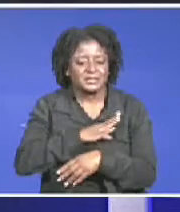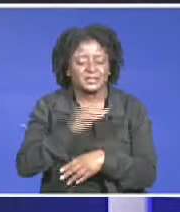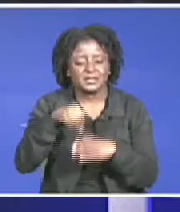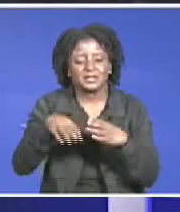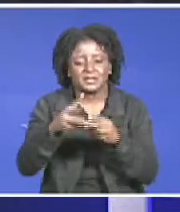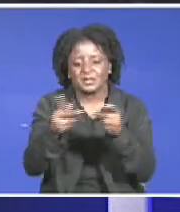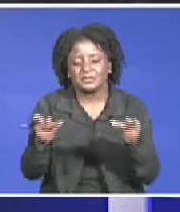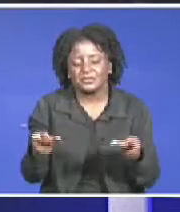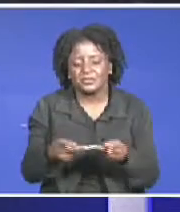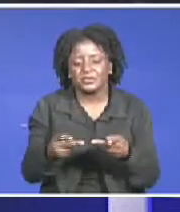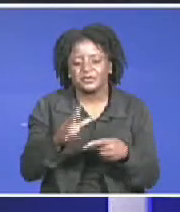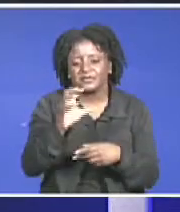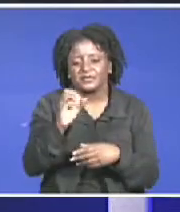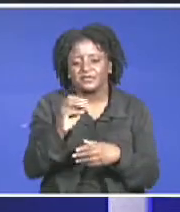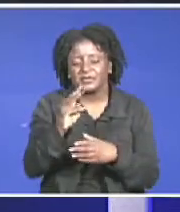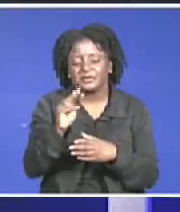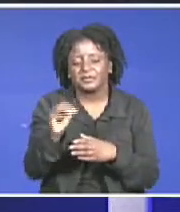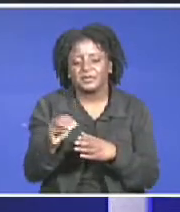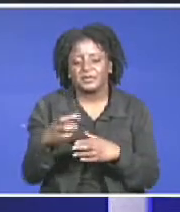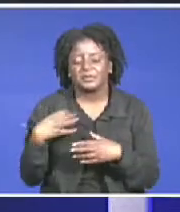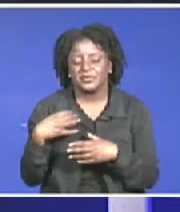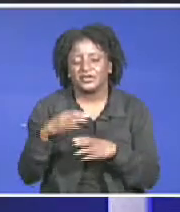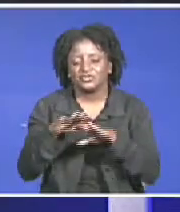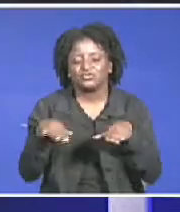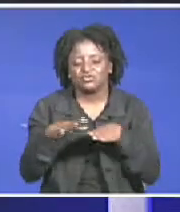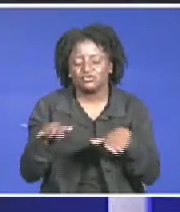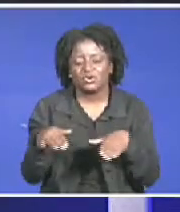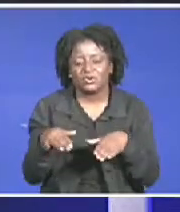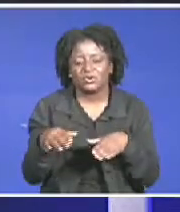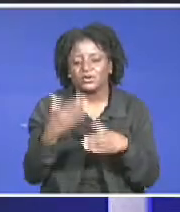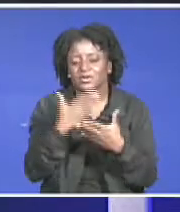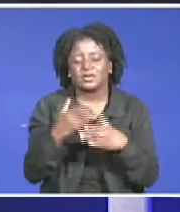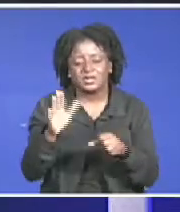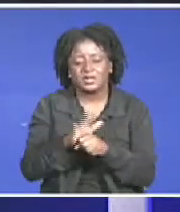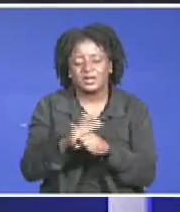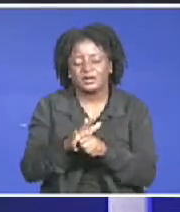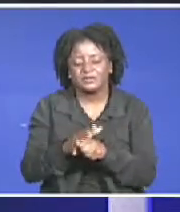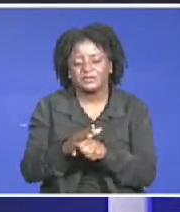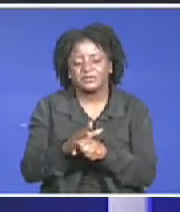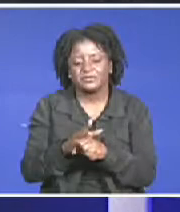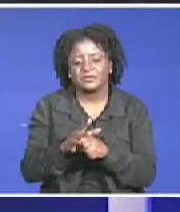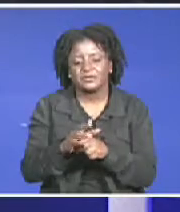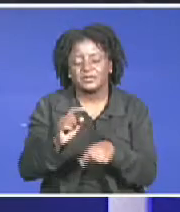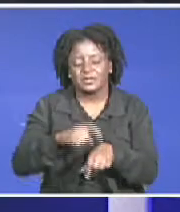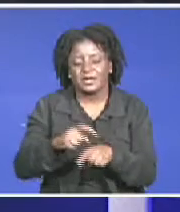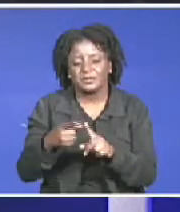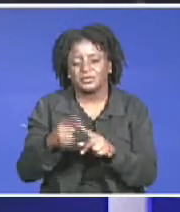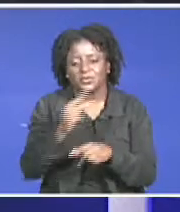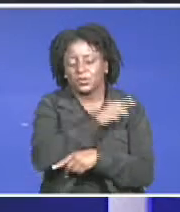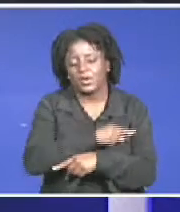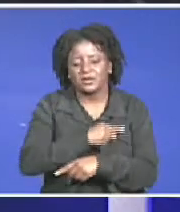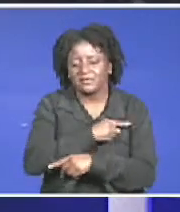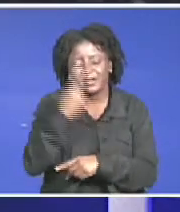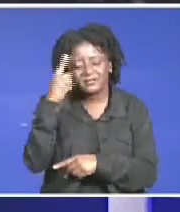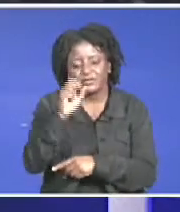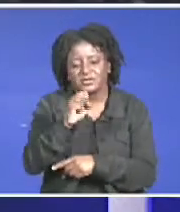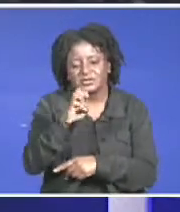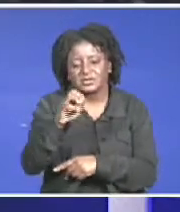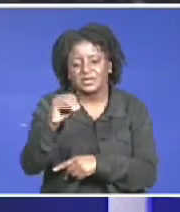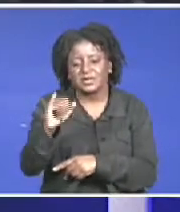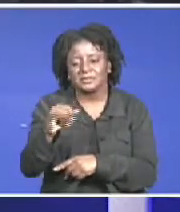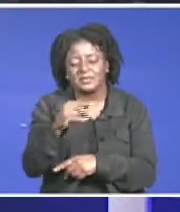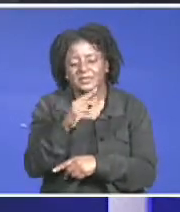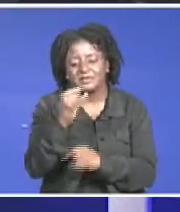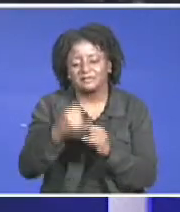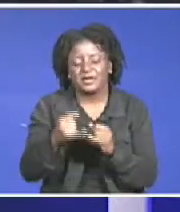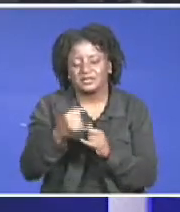finished his preliminary heat fifth in 29.39. That was good enough to qualify for the semifinals, where he swam 29.28. That didn't